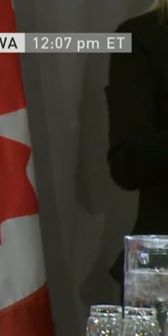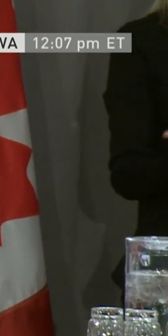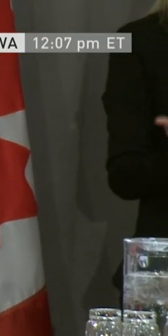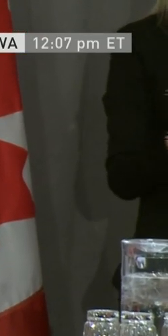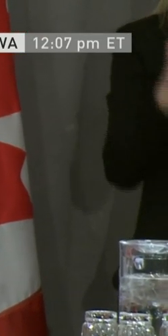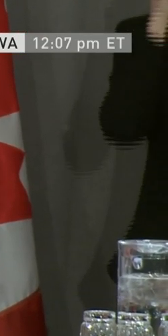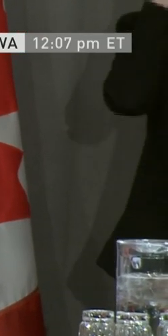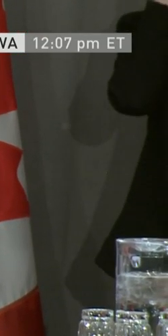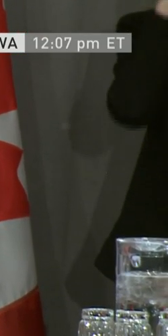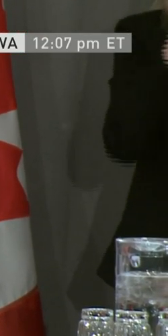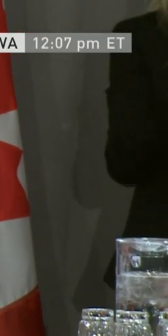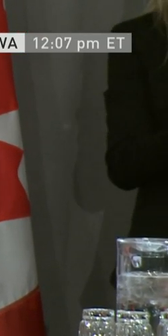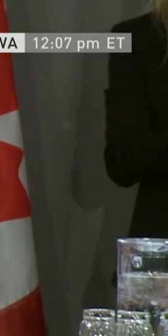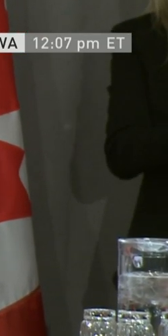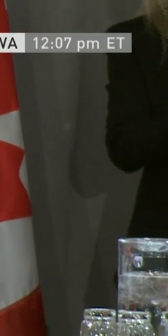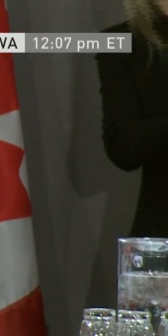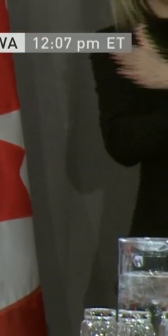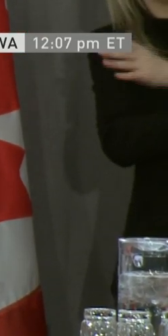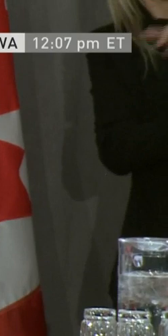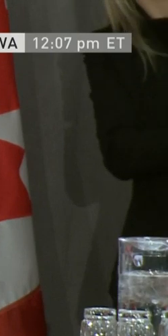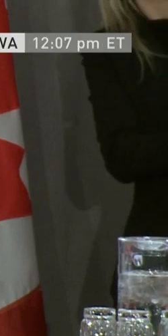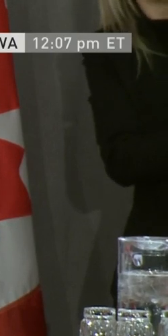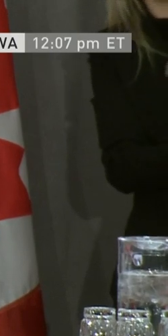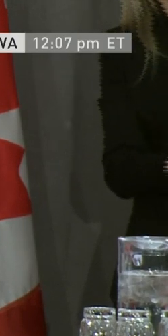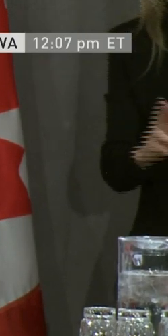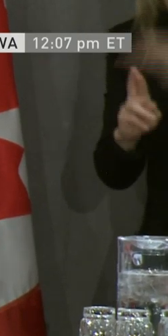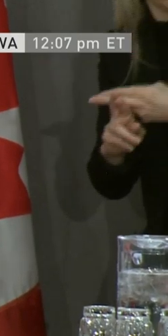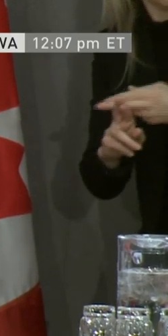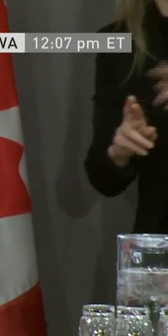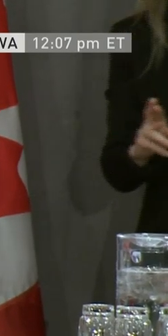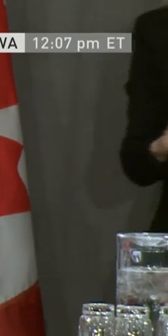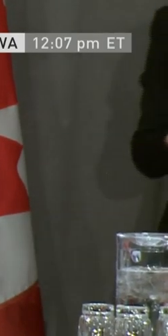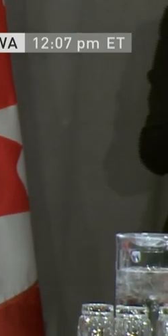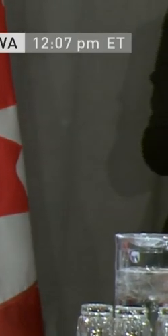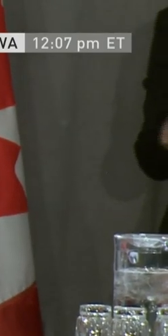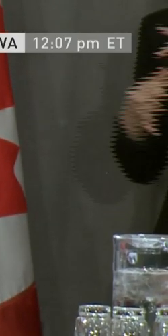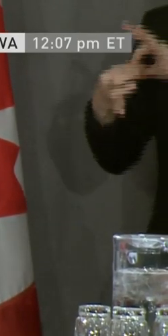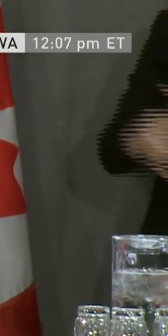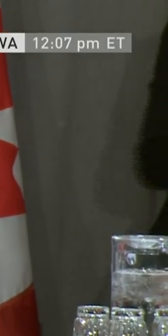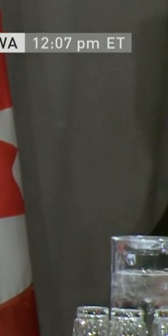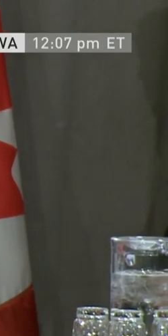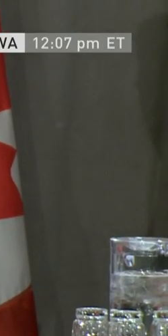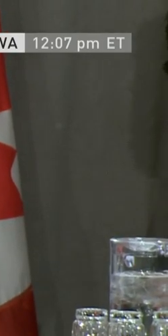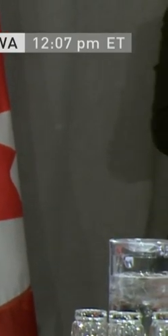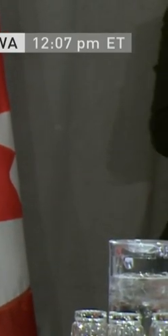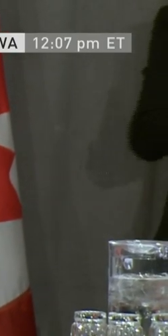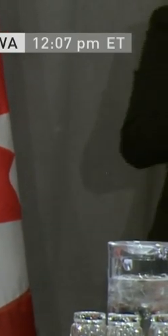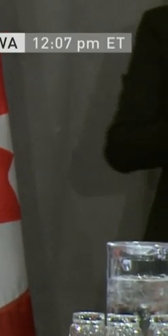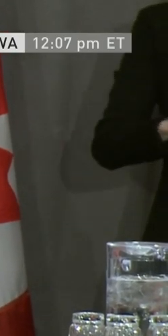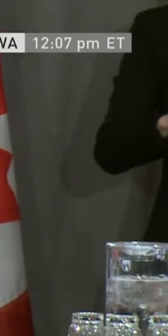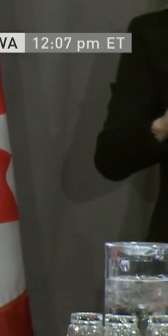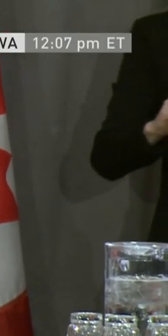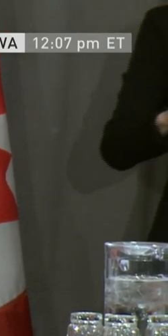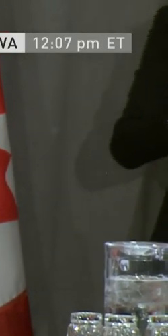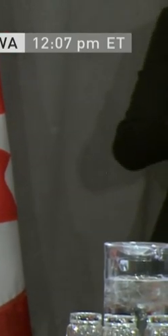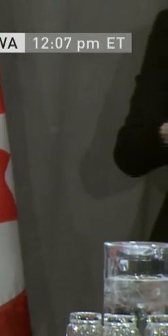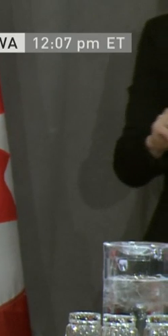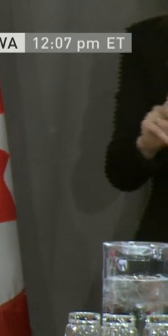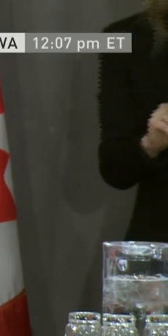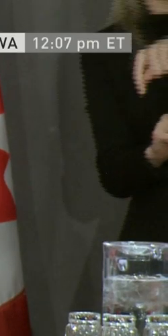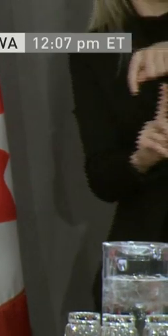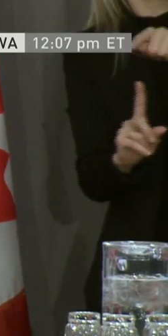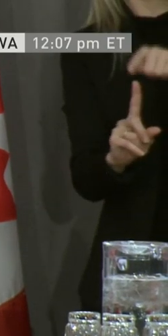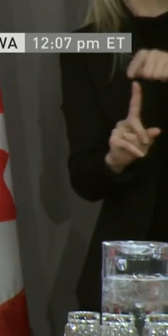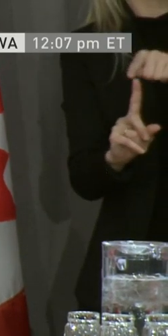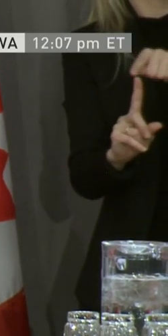are contextual. So, I was being fairly careful to not rule out actions at any